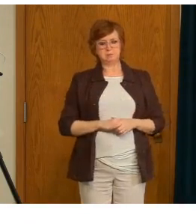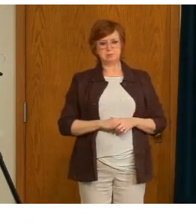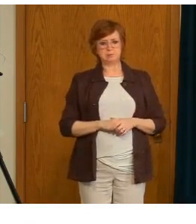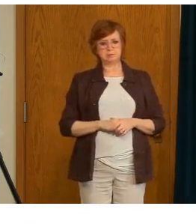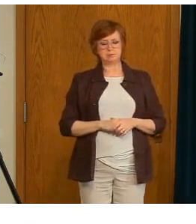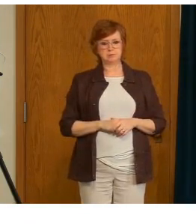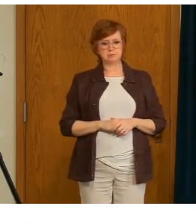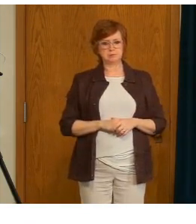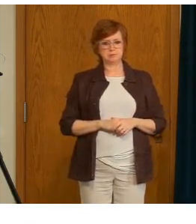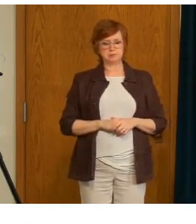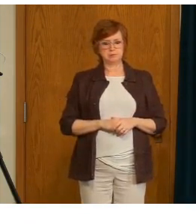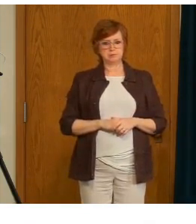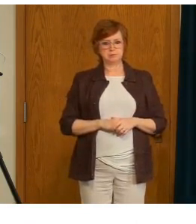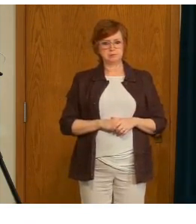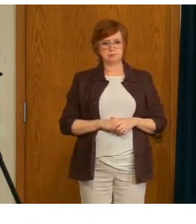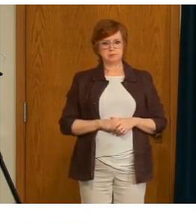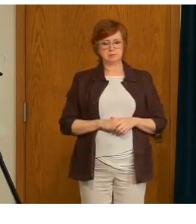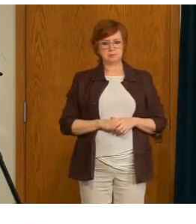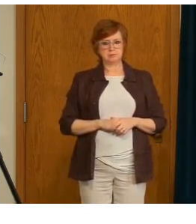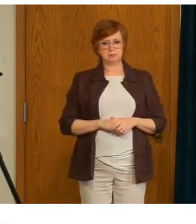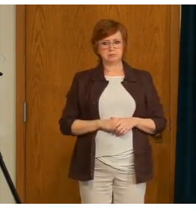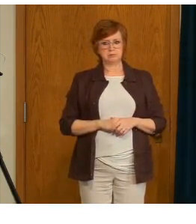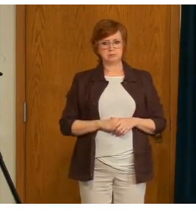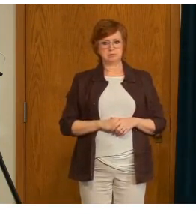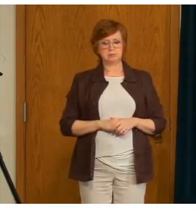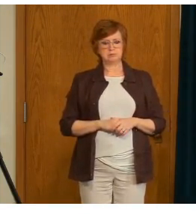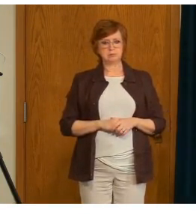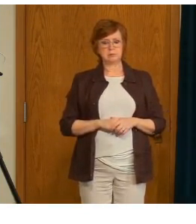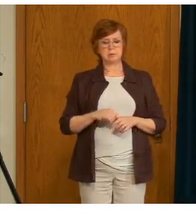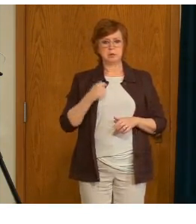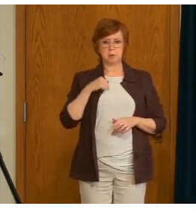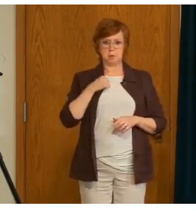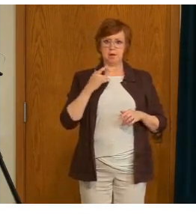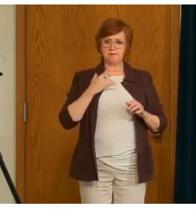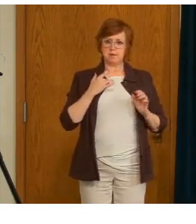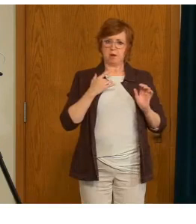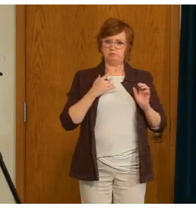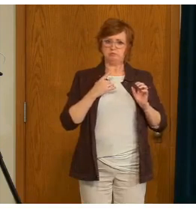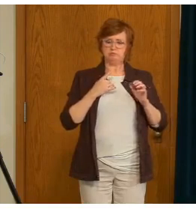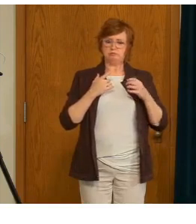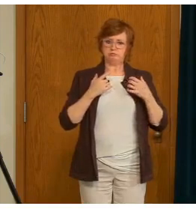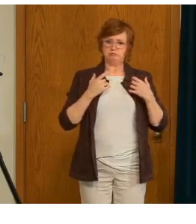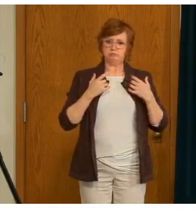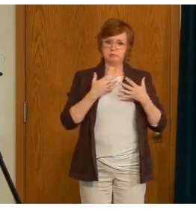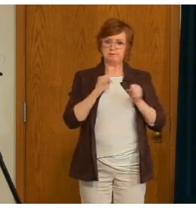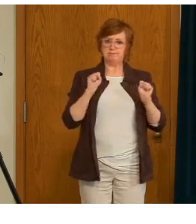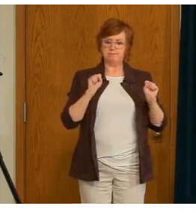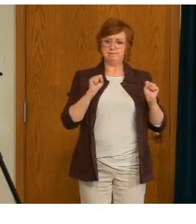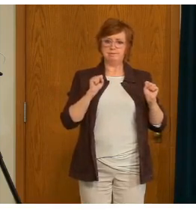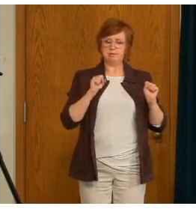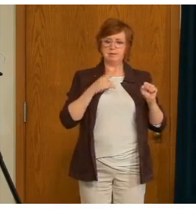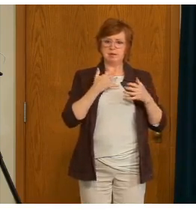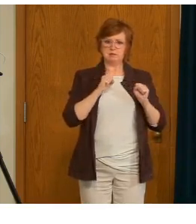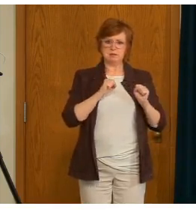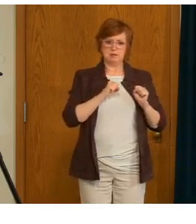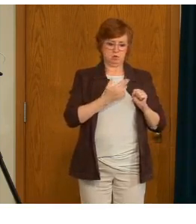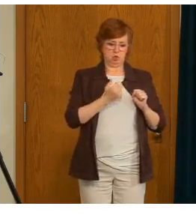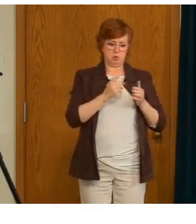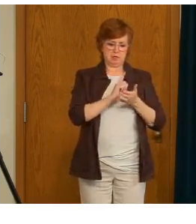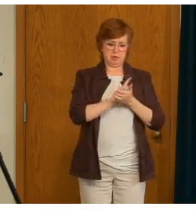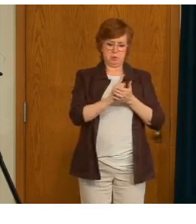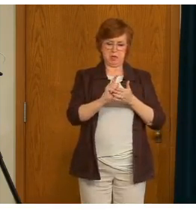in getting that done in a timely manner to make sure that somebody does hit in and around that 13 weeks. We haven't got anything